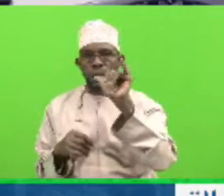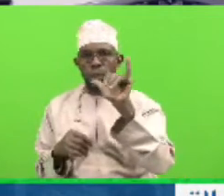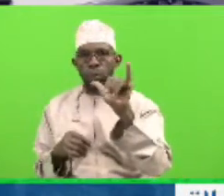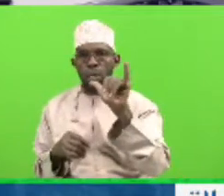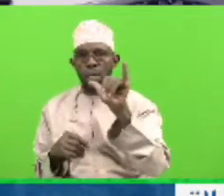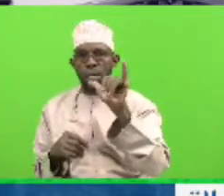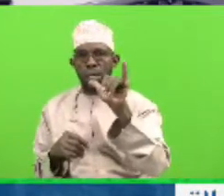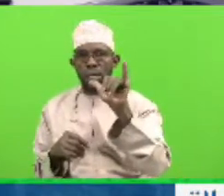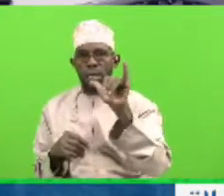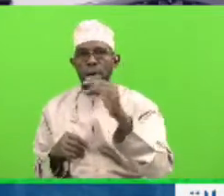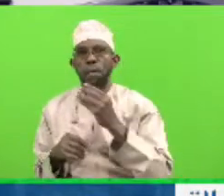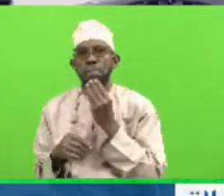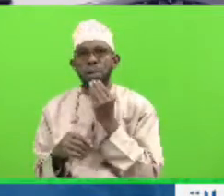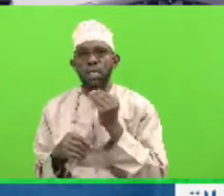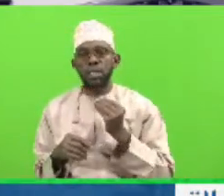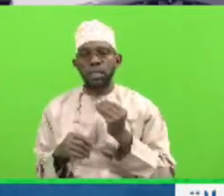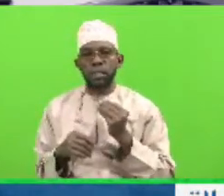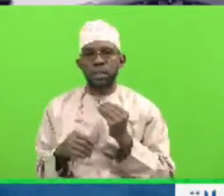which refers to men